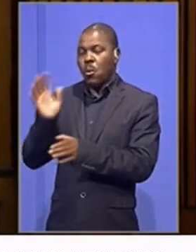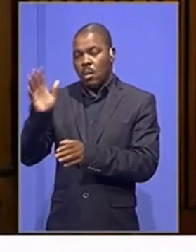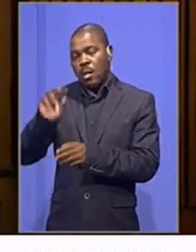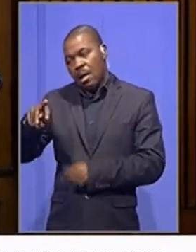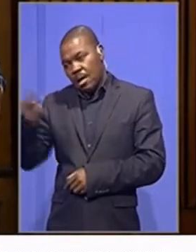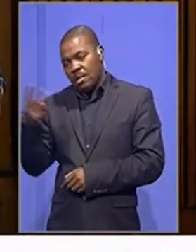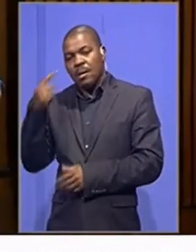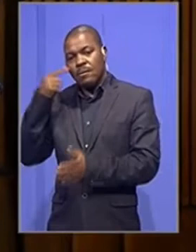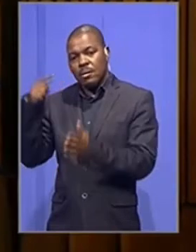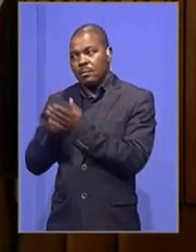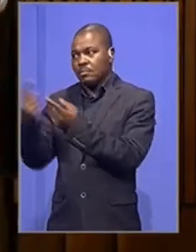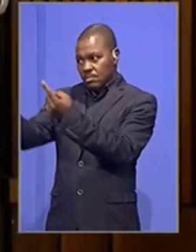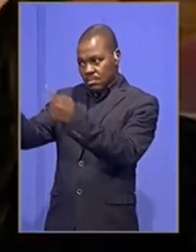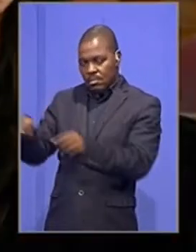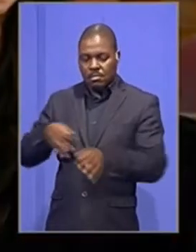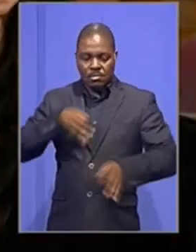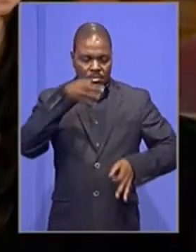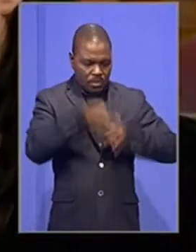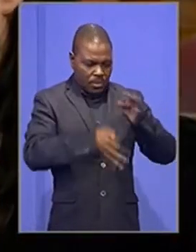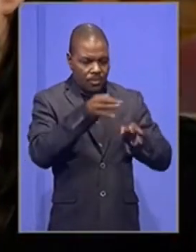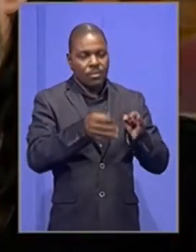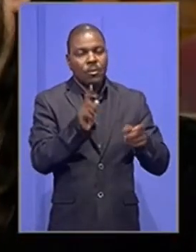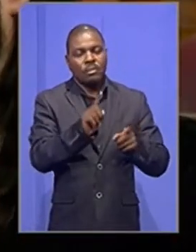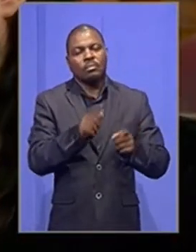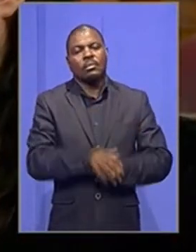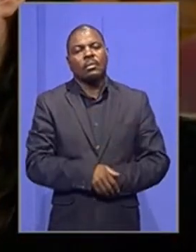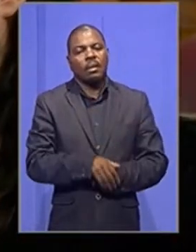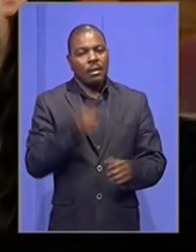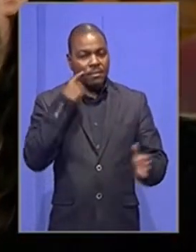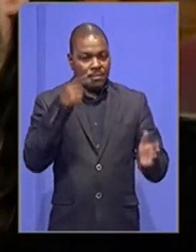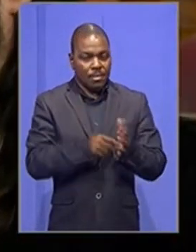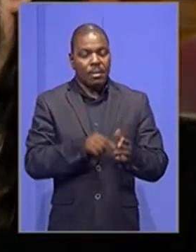hlatse ye nngwe go fana ka bohlatse. Morago